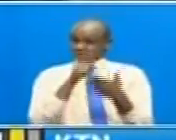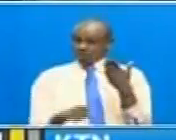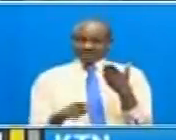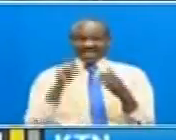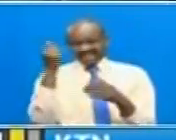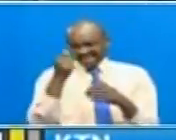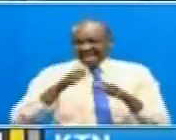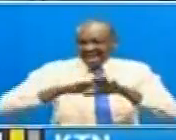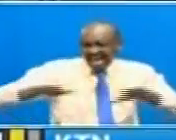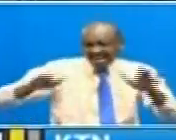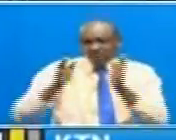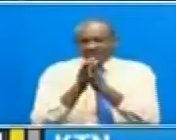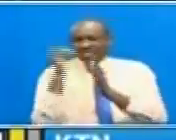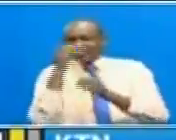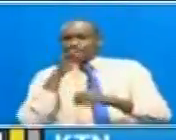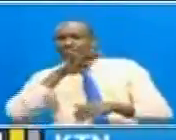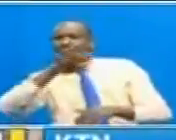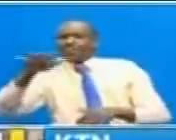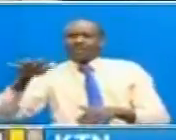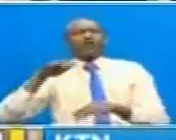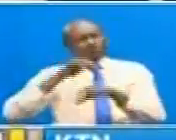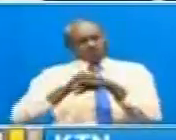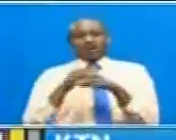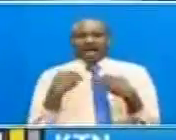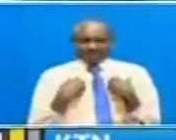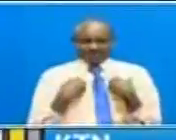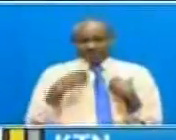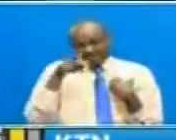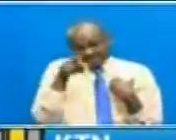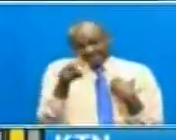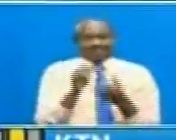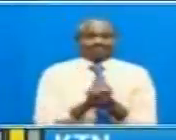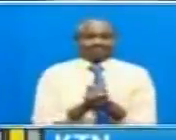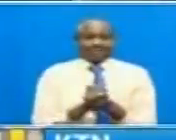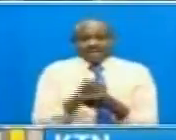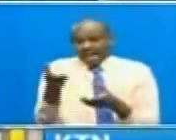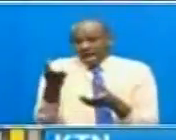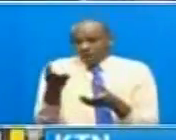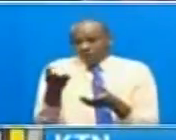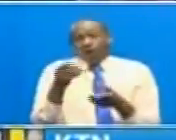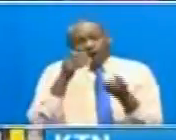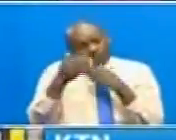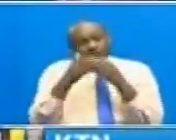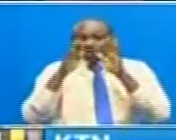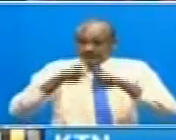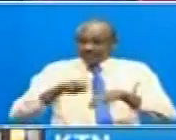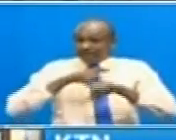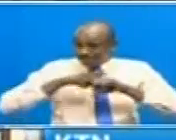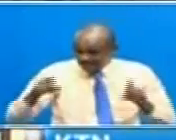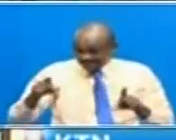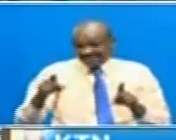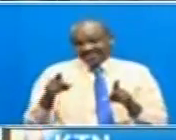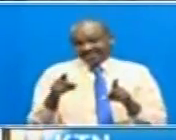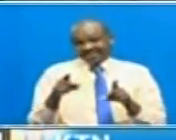Kenyan landscape and the resilience of the tourism players has kept the sector from slipping into total collapse. For some industry